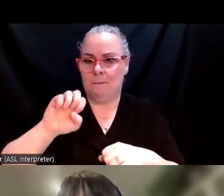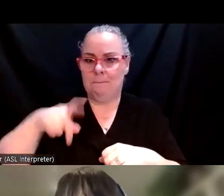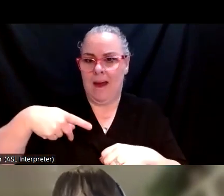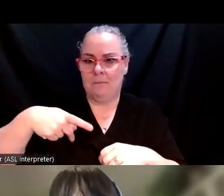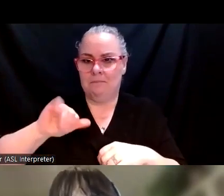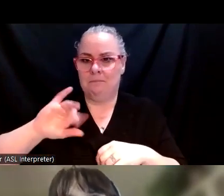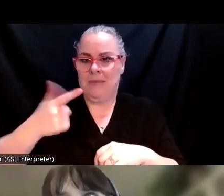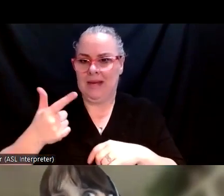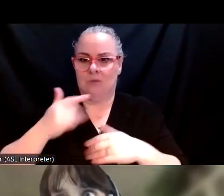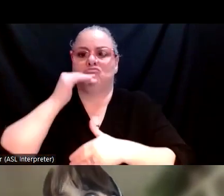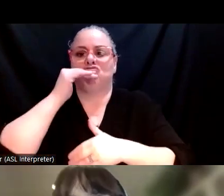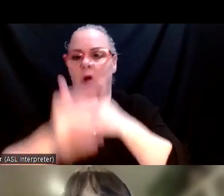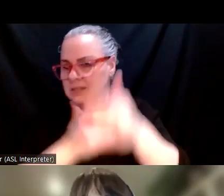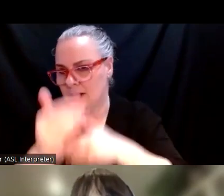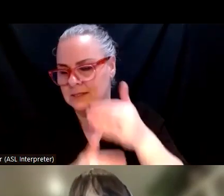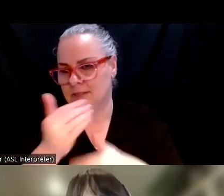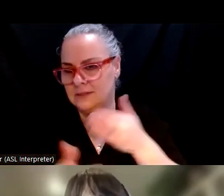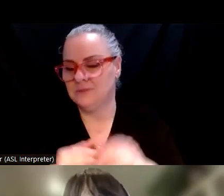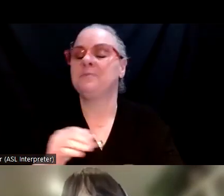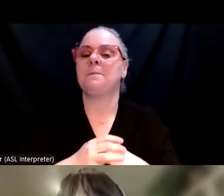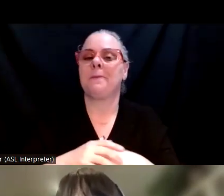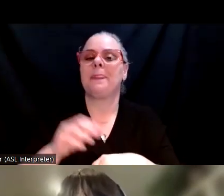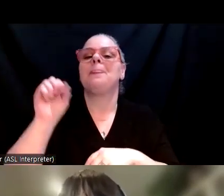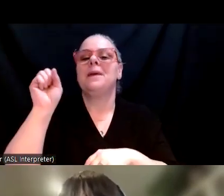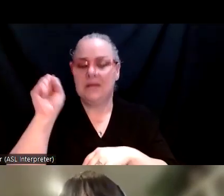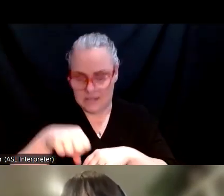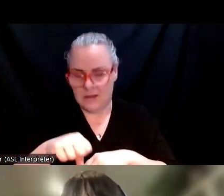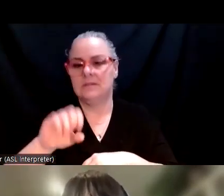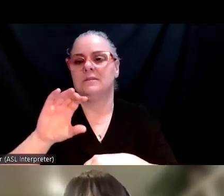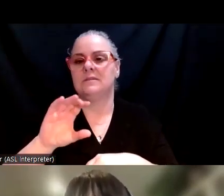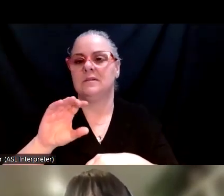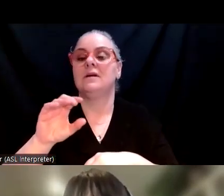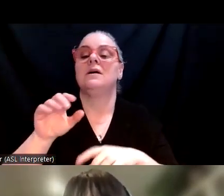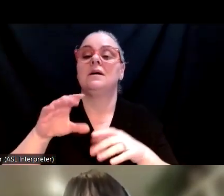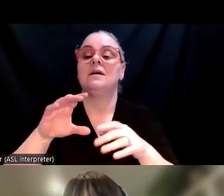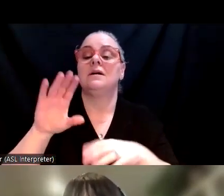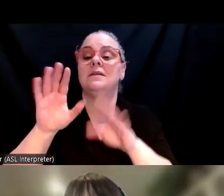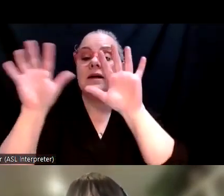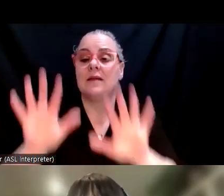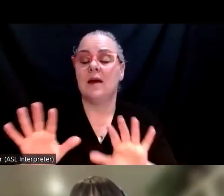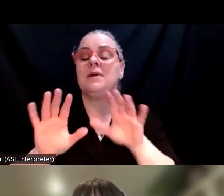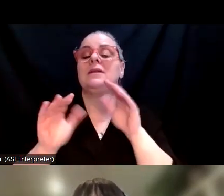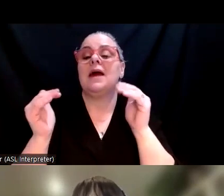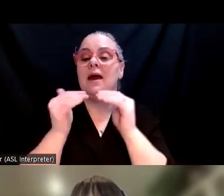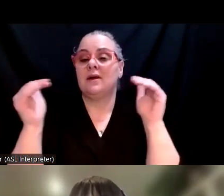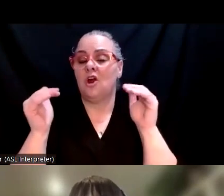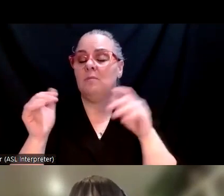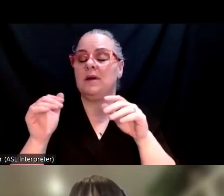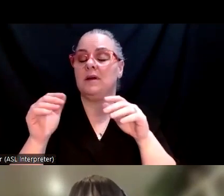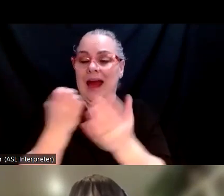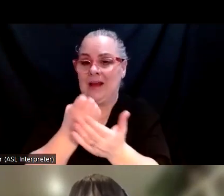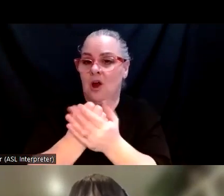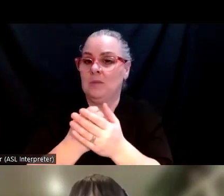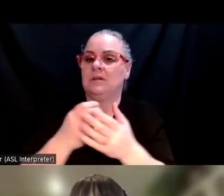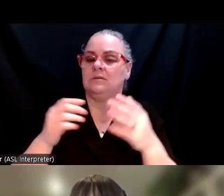So yes, CGEST was what Jonathan just said, is the Climate and Economic Justice Screening Tool, which is a federal mapping